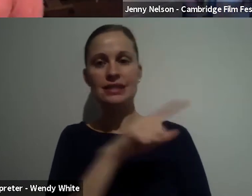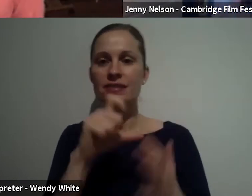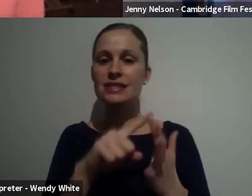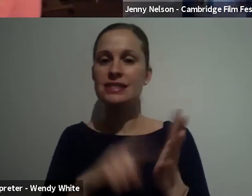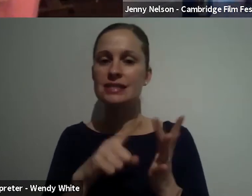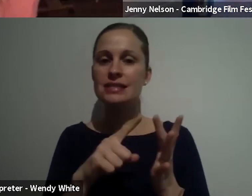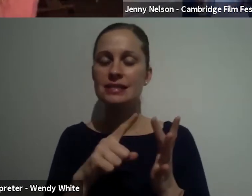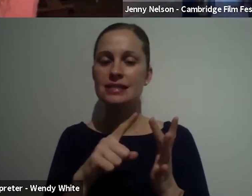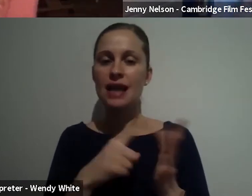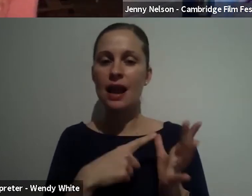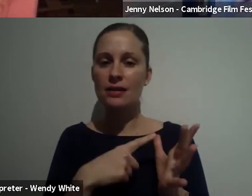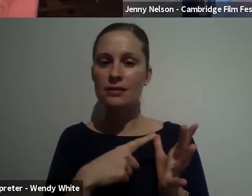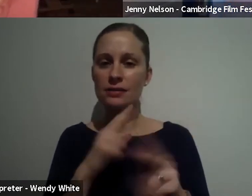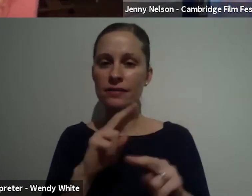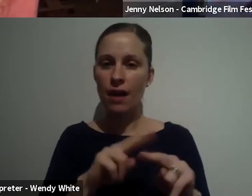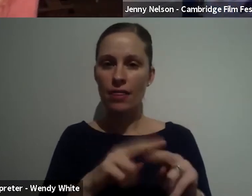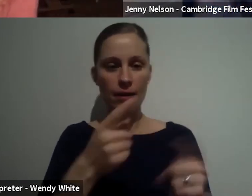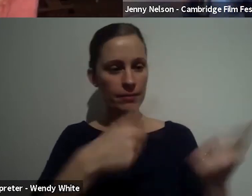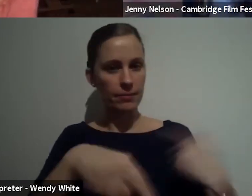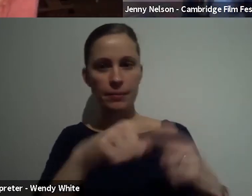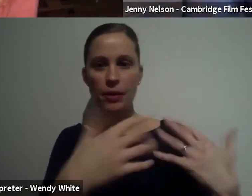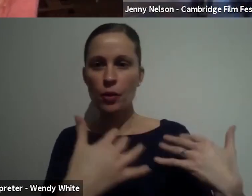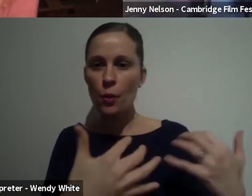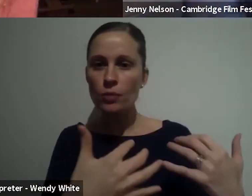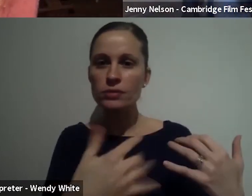People in the audience have had lots of debate about